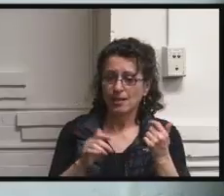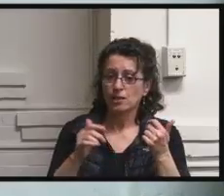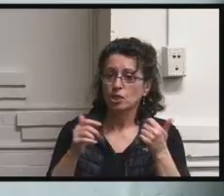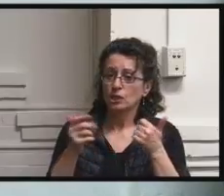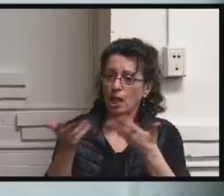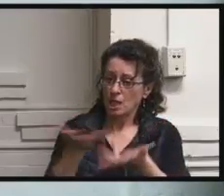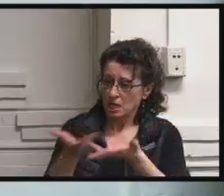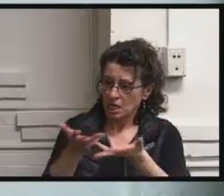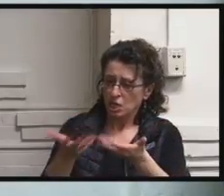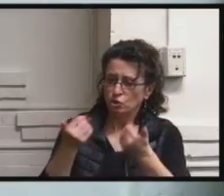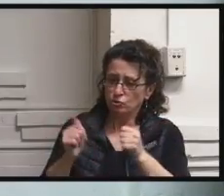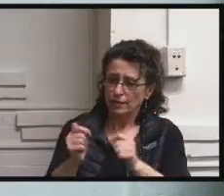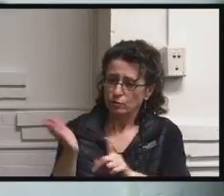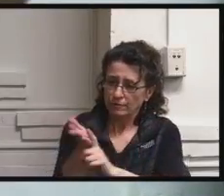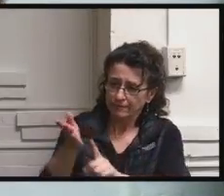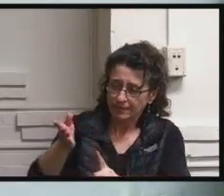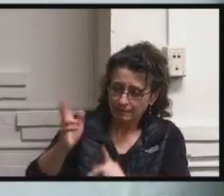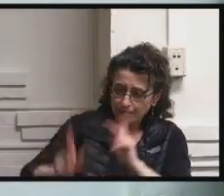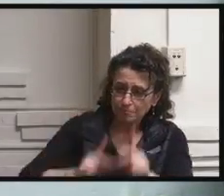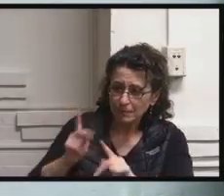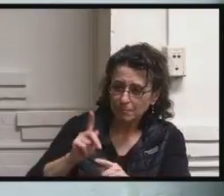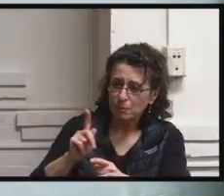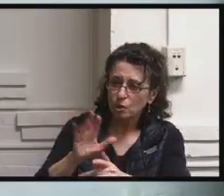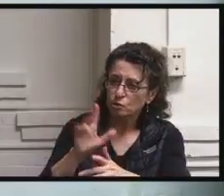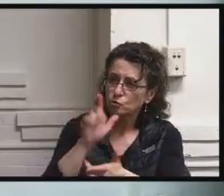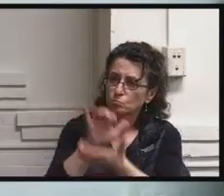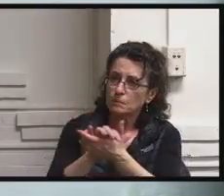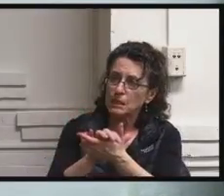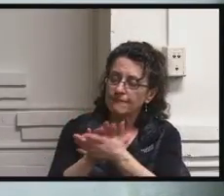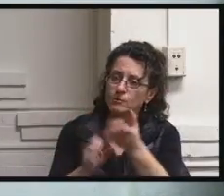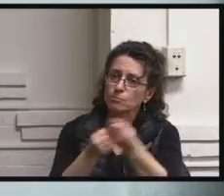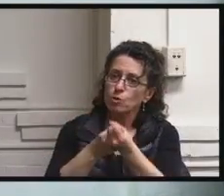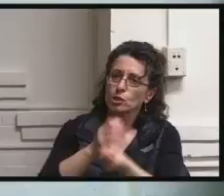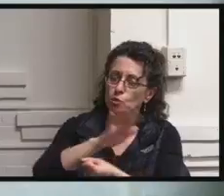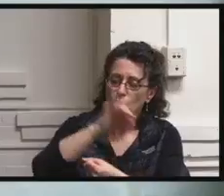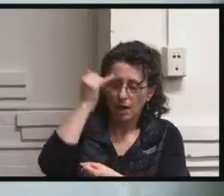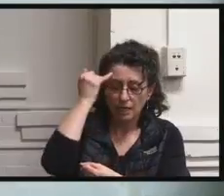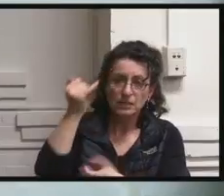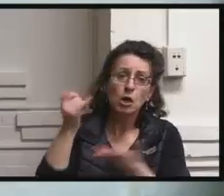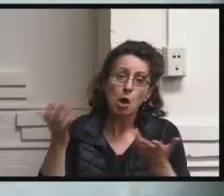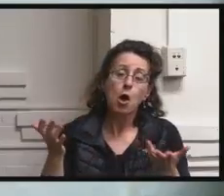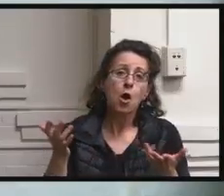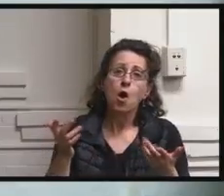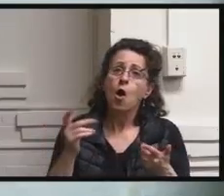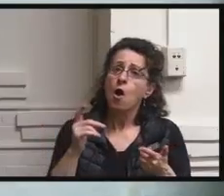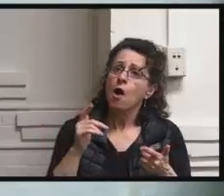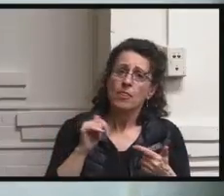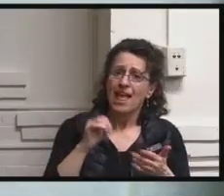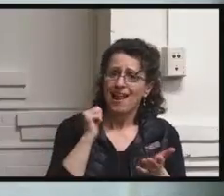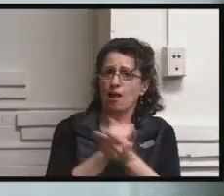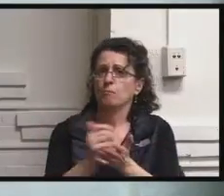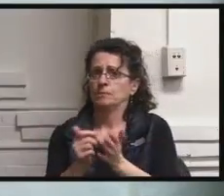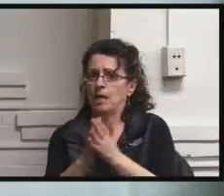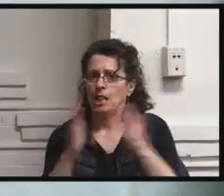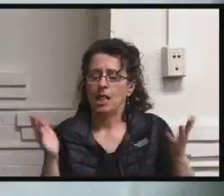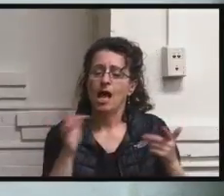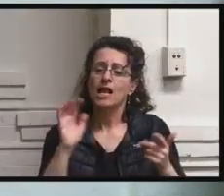used. You know, postcards and meetings are fine, and you know, the one meeting of the three that I went to I thought was